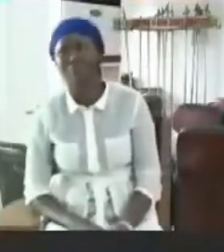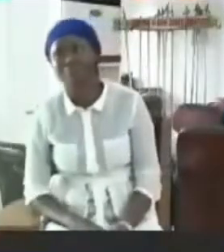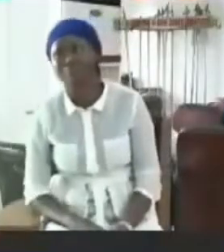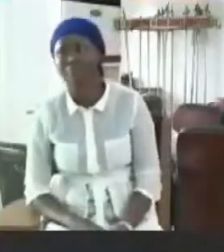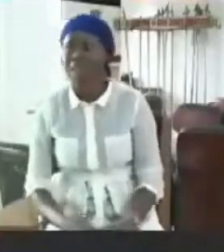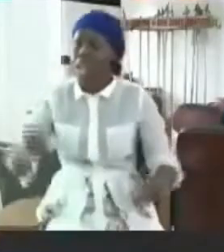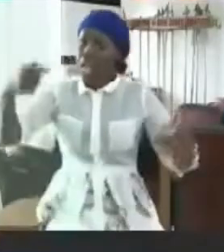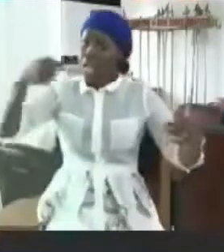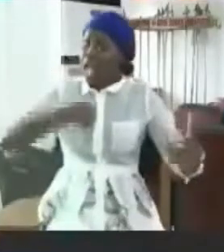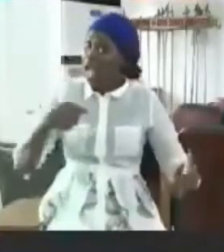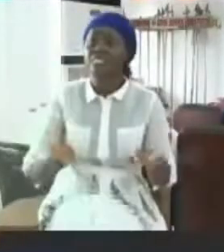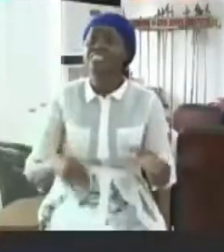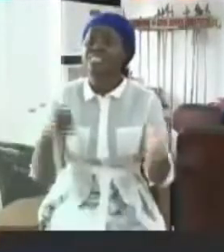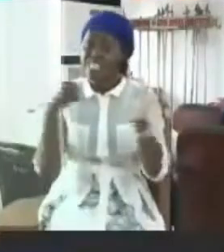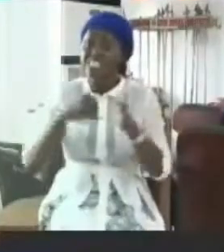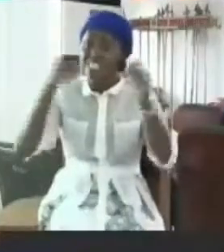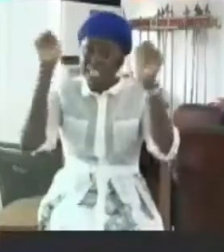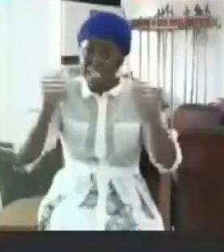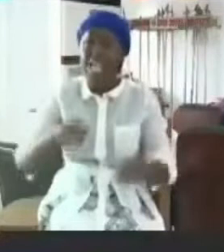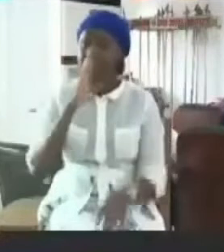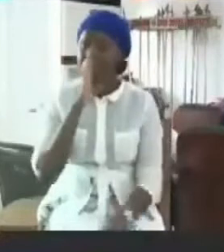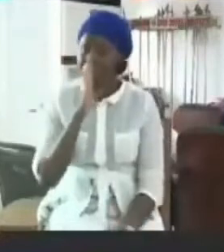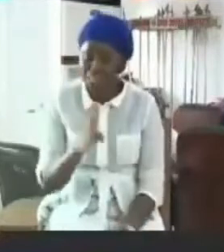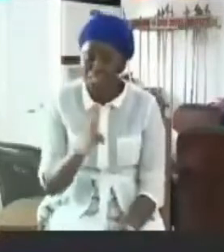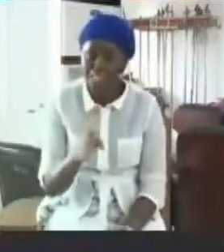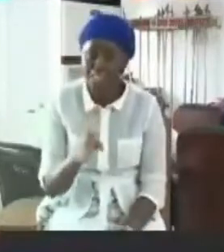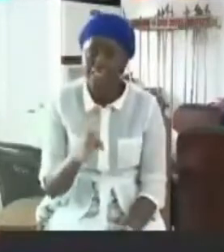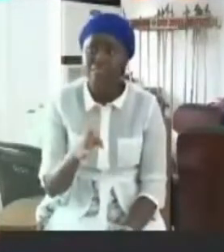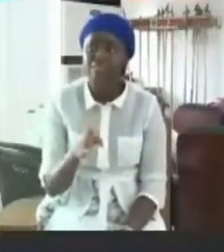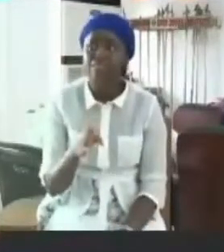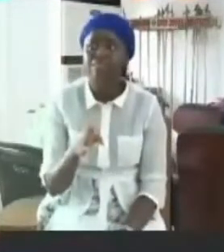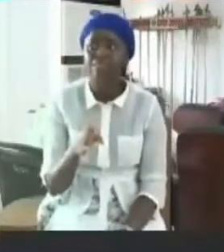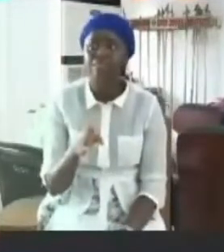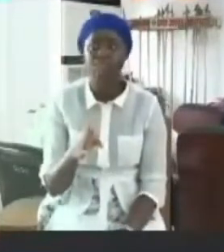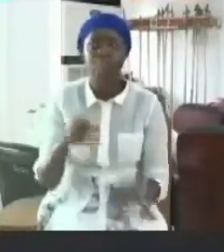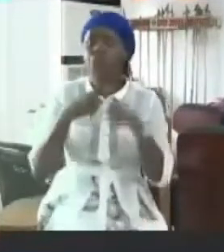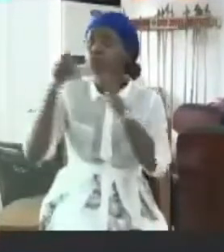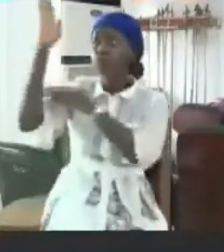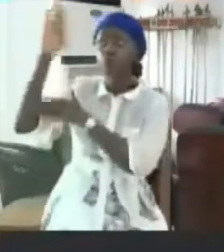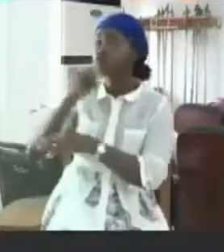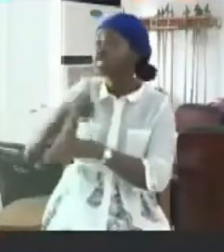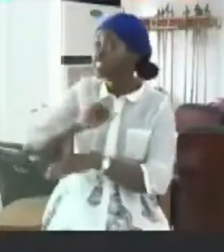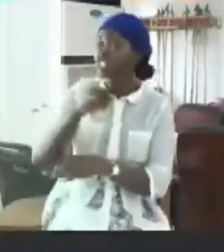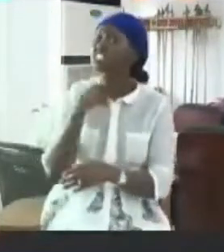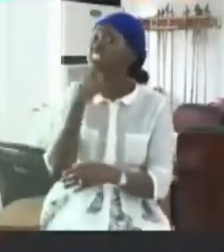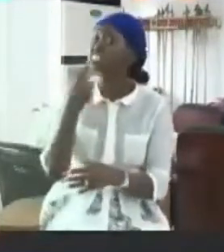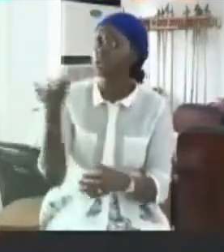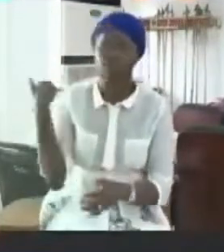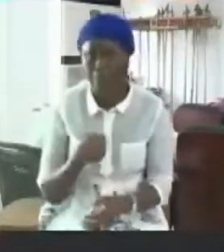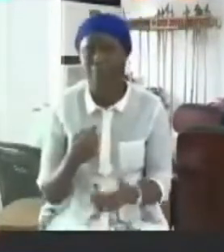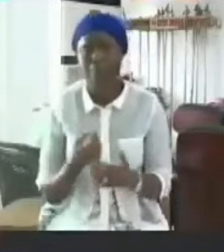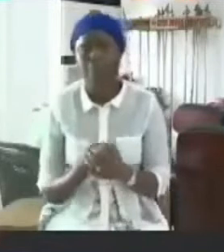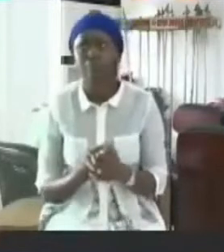know yet. It could be, the reason he hasn't told me yet could be because he